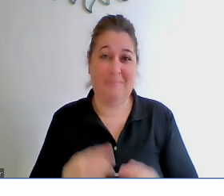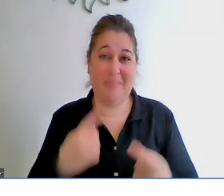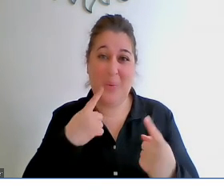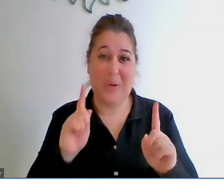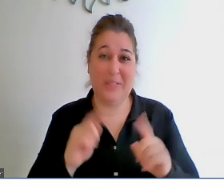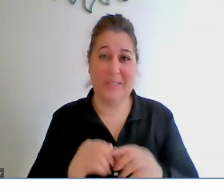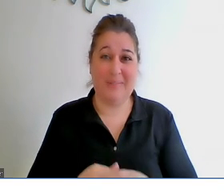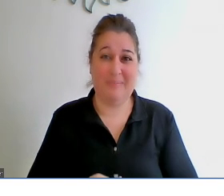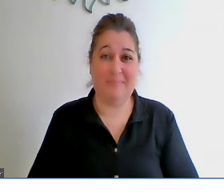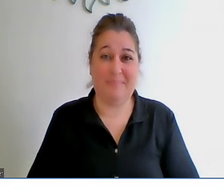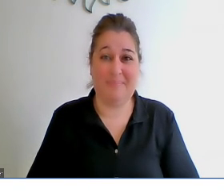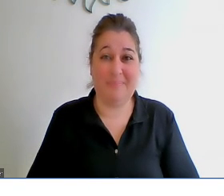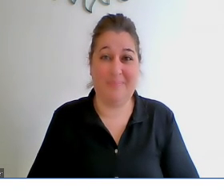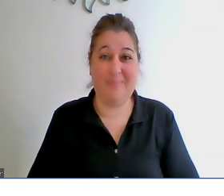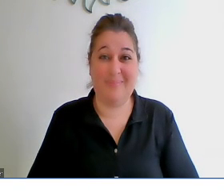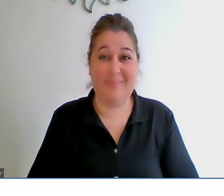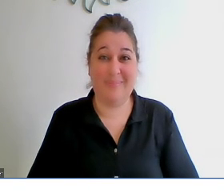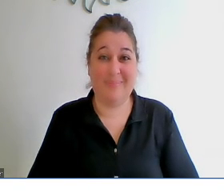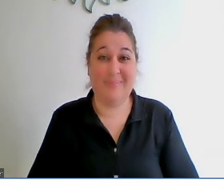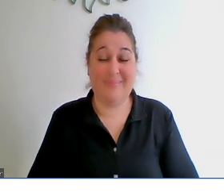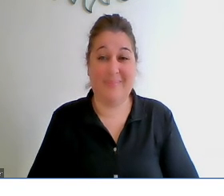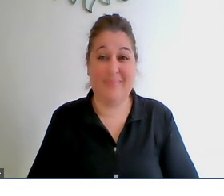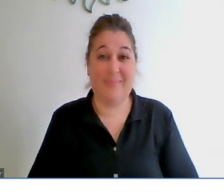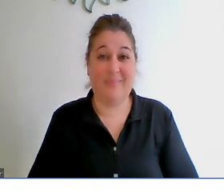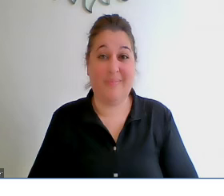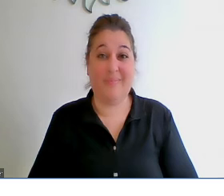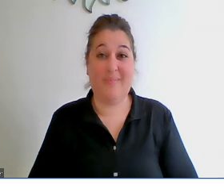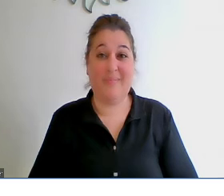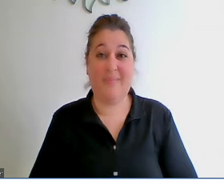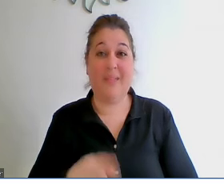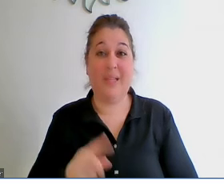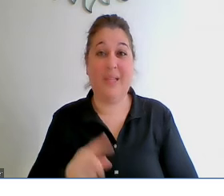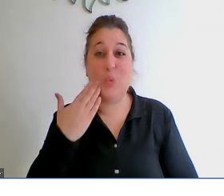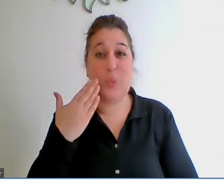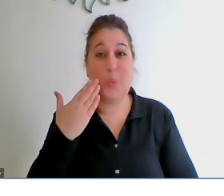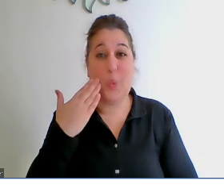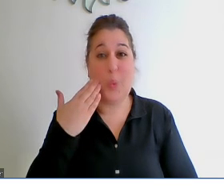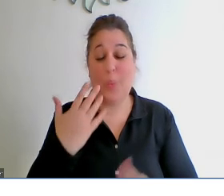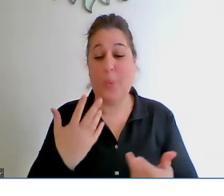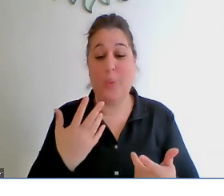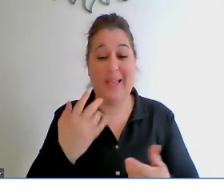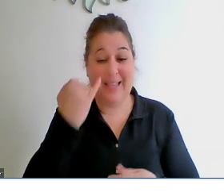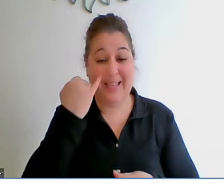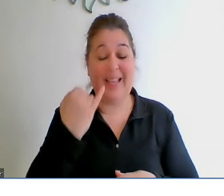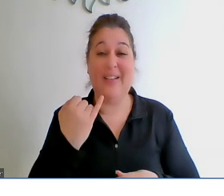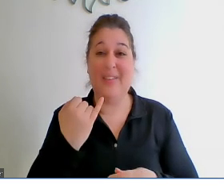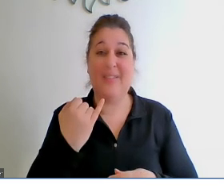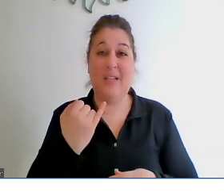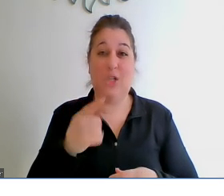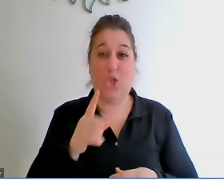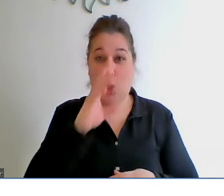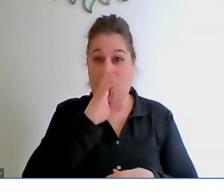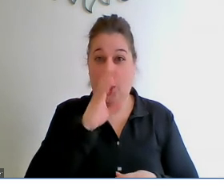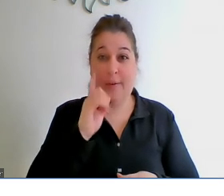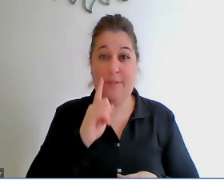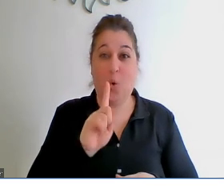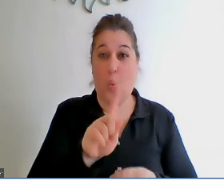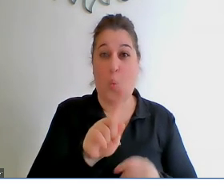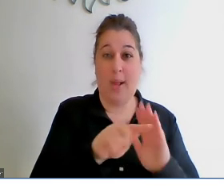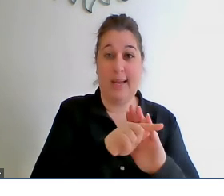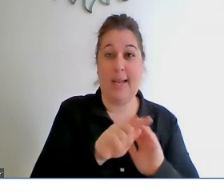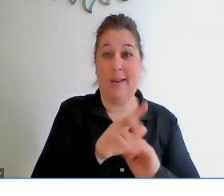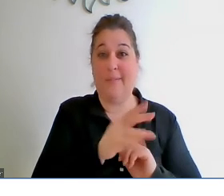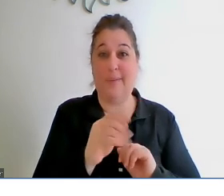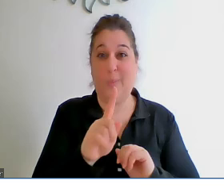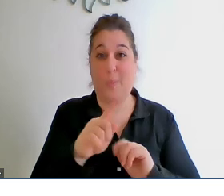It works. Okay, it definitely works. You can even go it the other way, just knowing that they're different